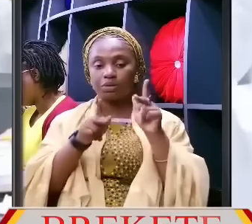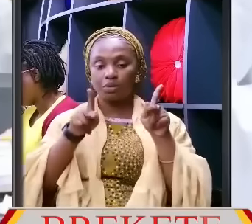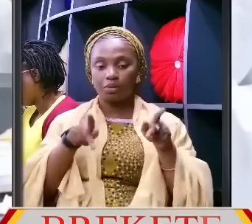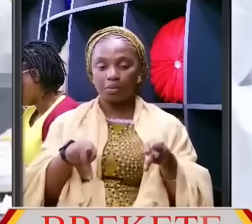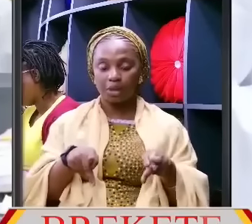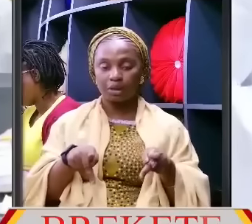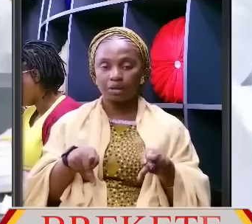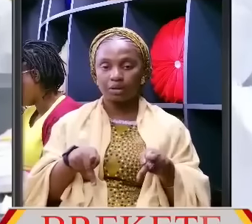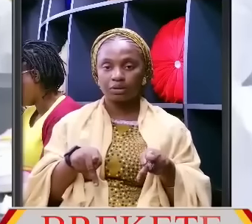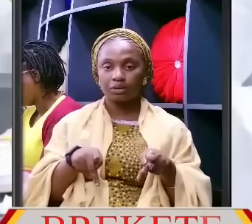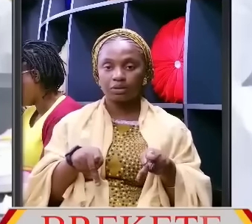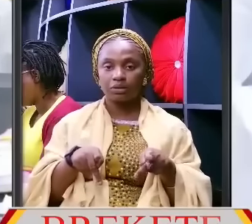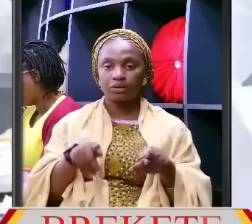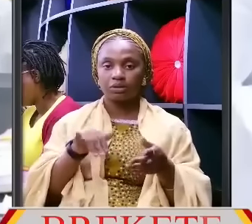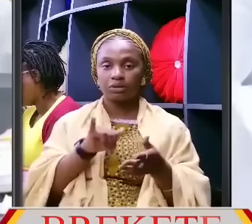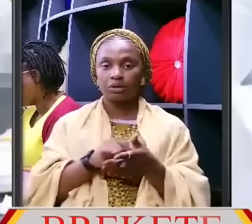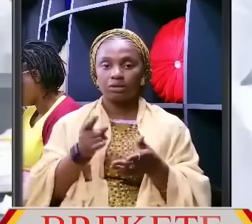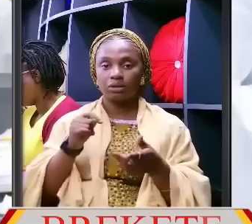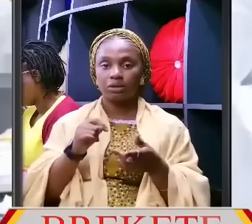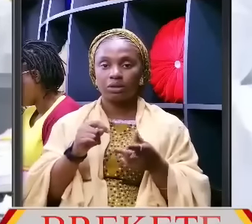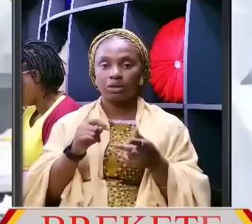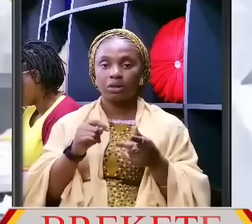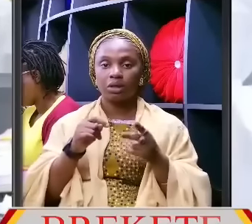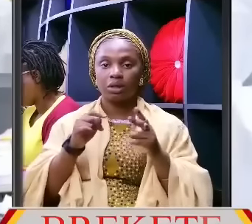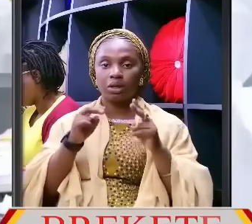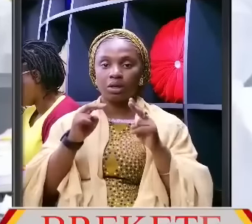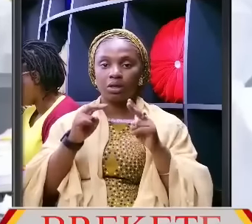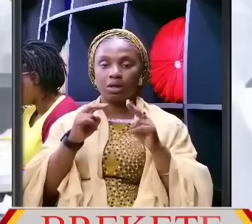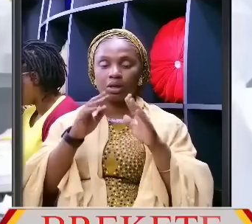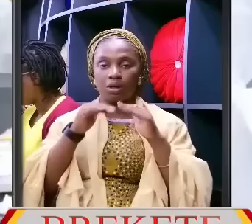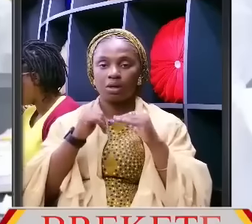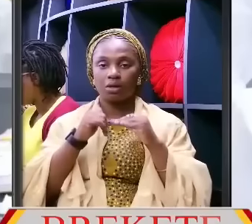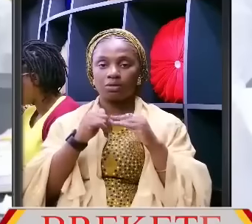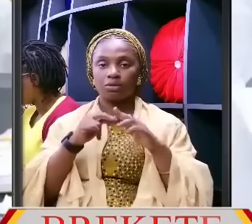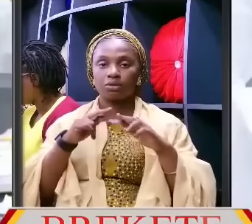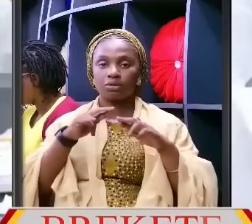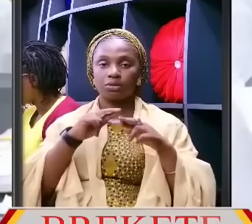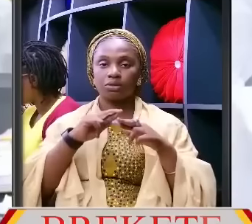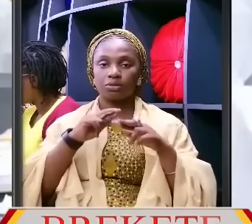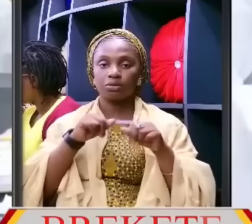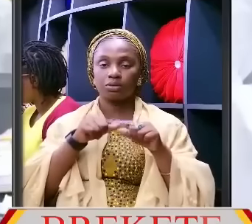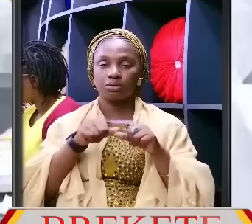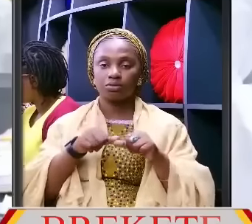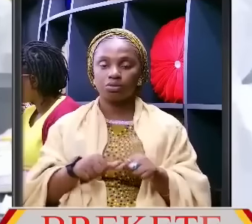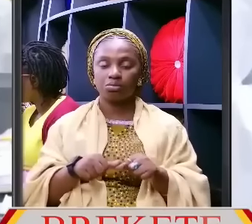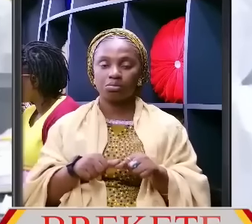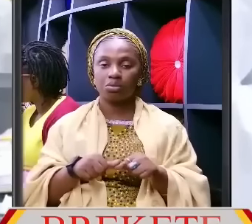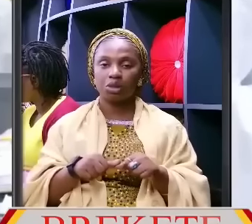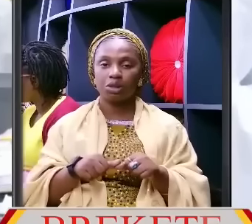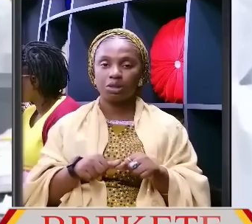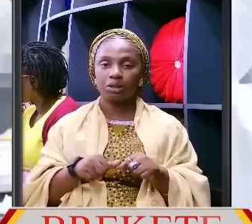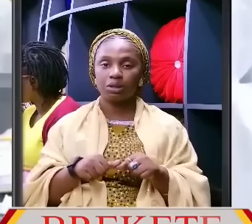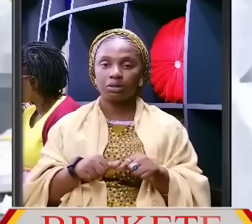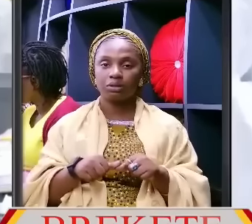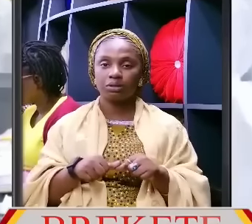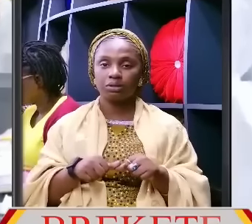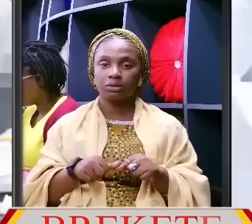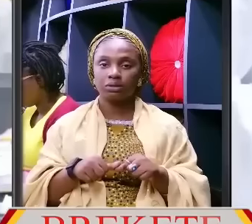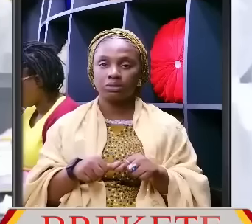the house should remain as their father shared it before. But now they want to share it officially according to